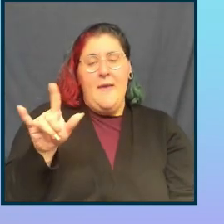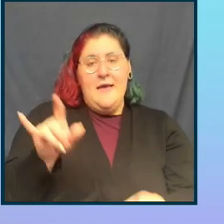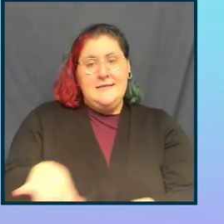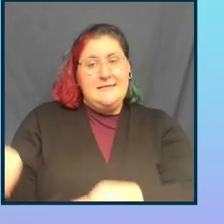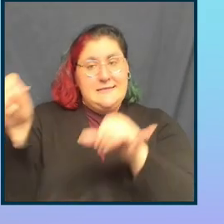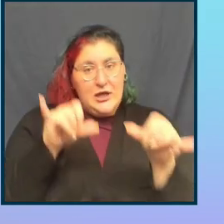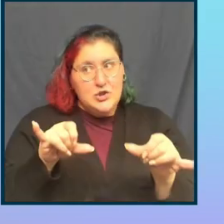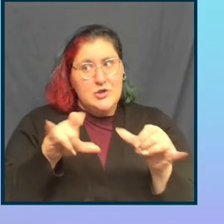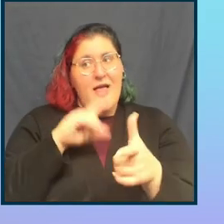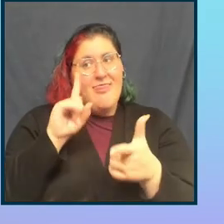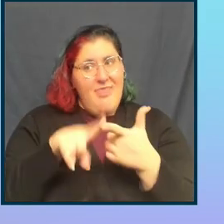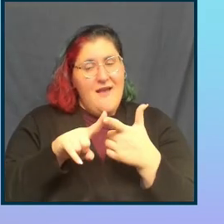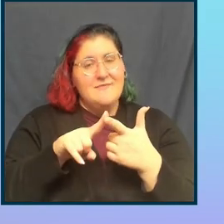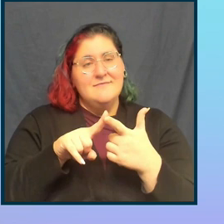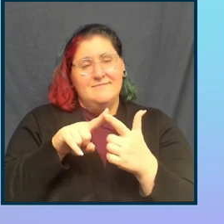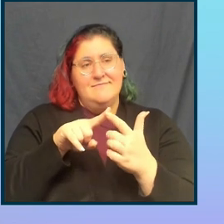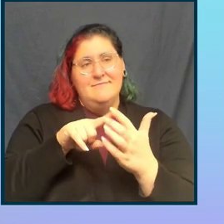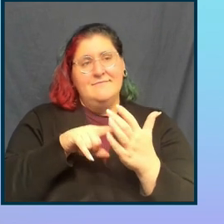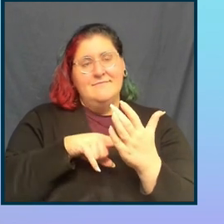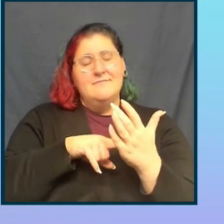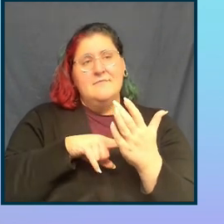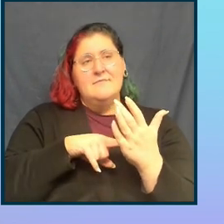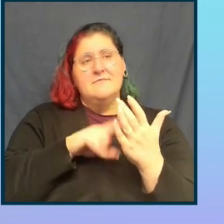readers will be able to understand both.